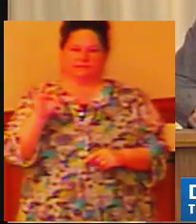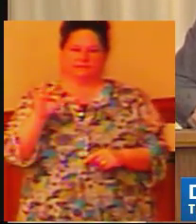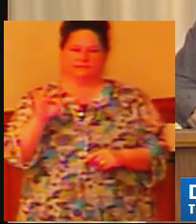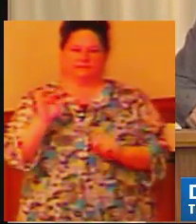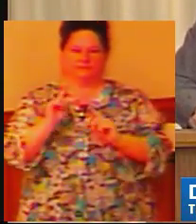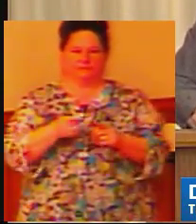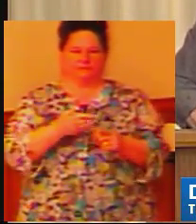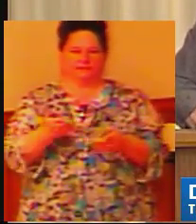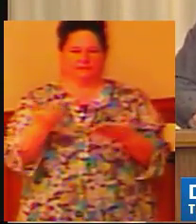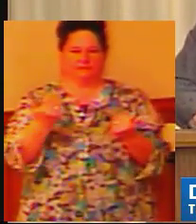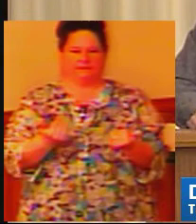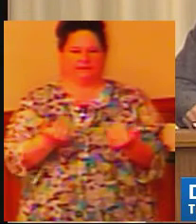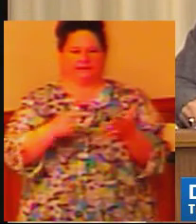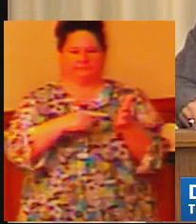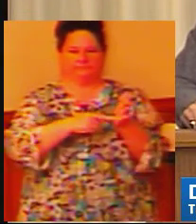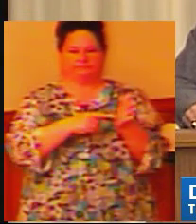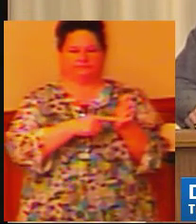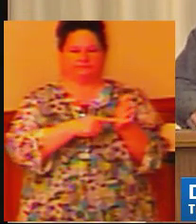go there right now.